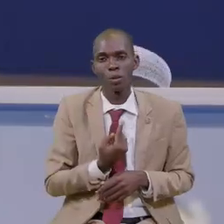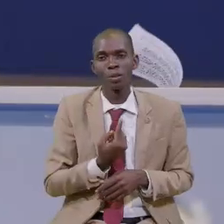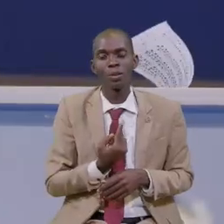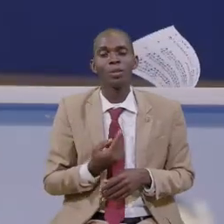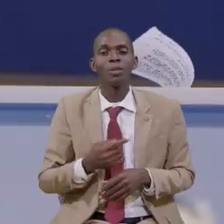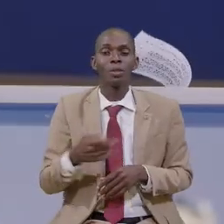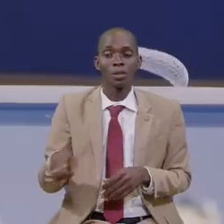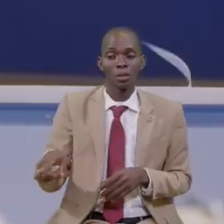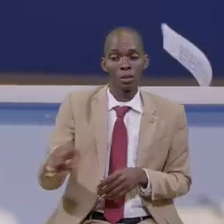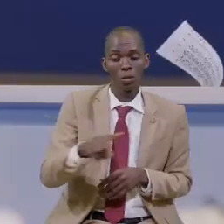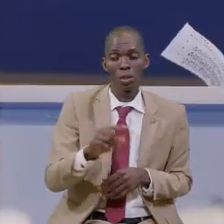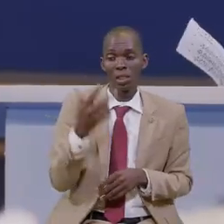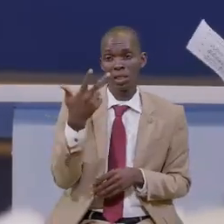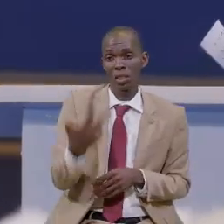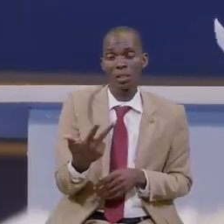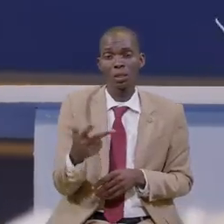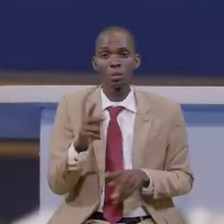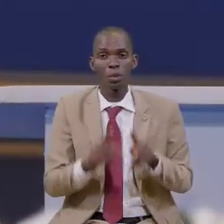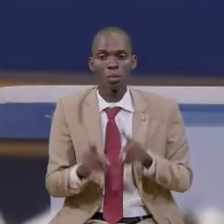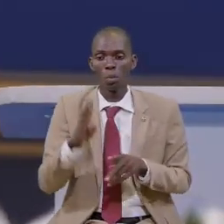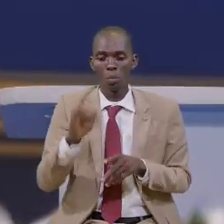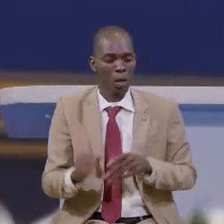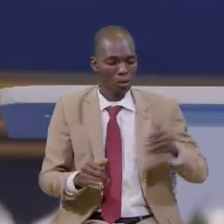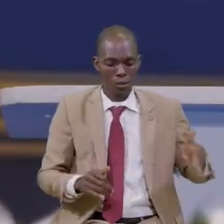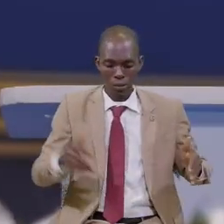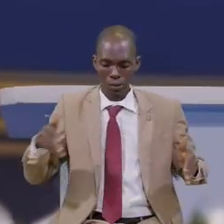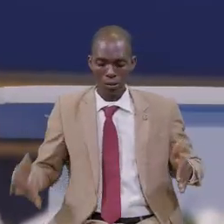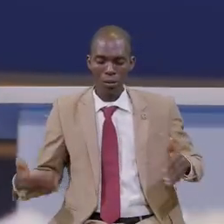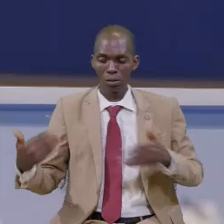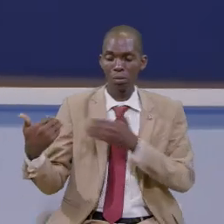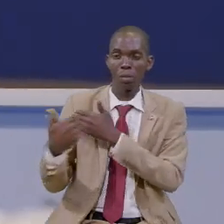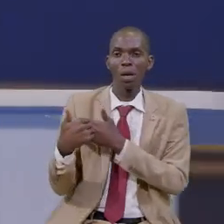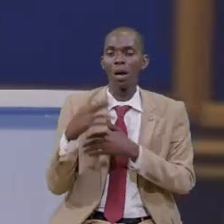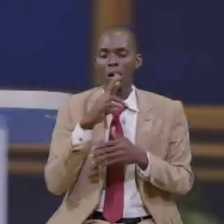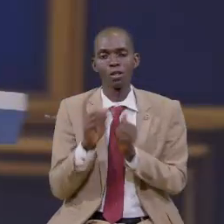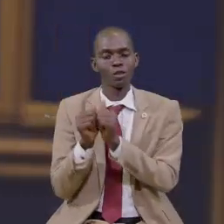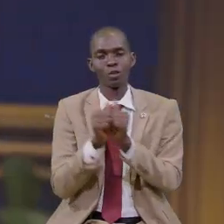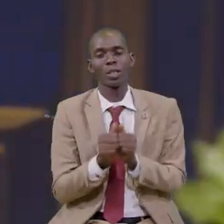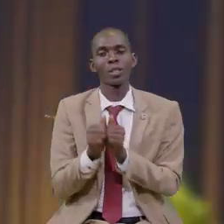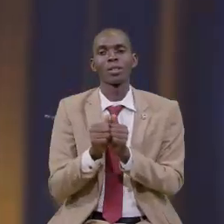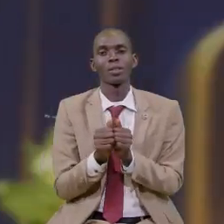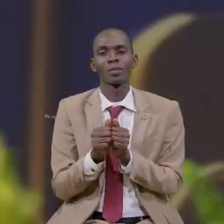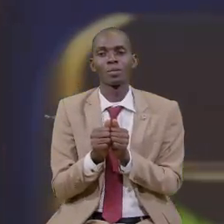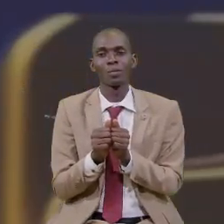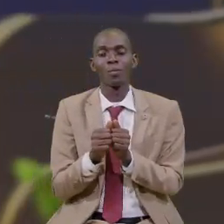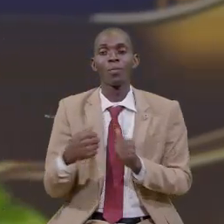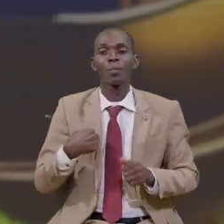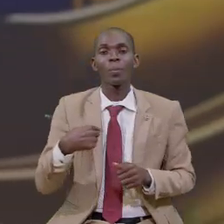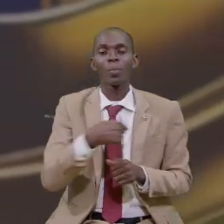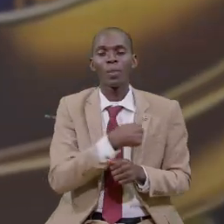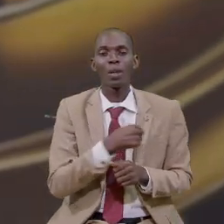three, by this side, by that side, we're together. Amen. We are